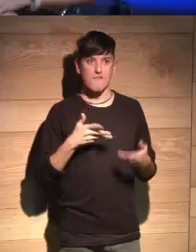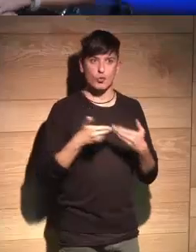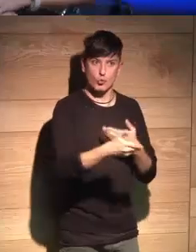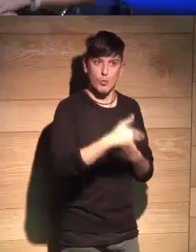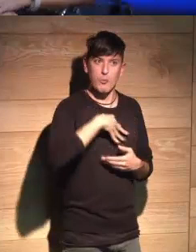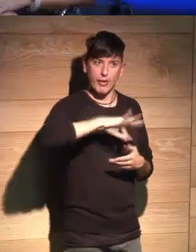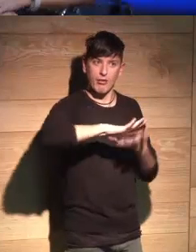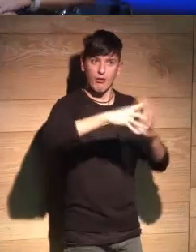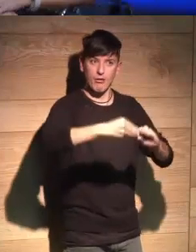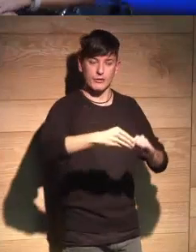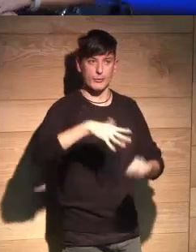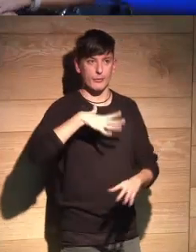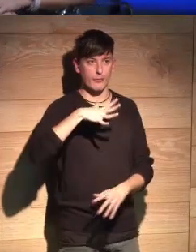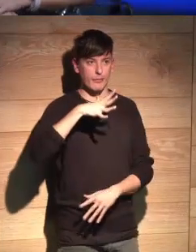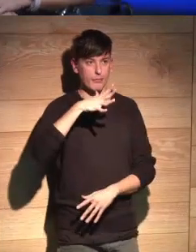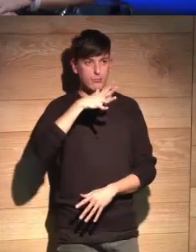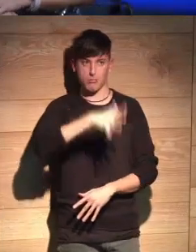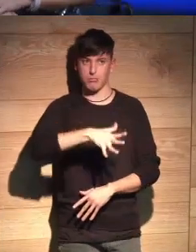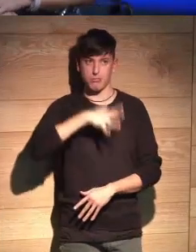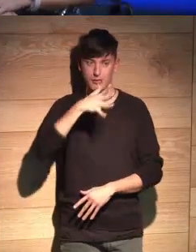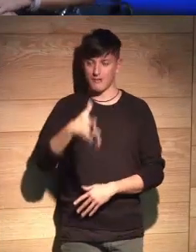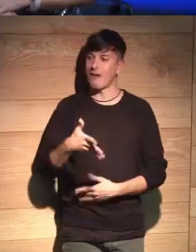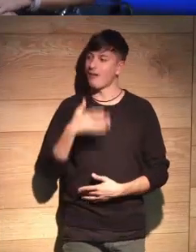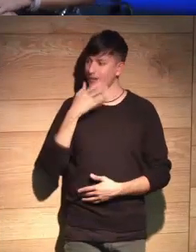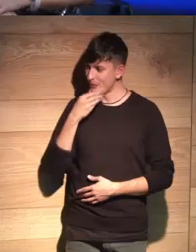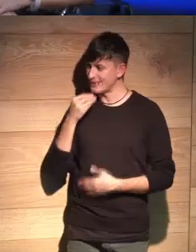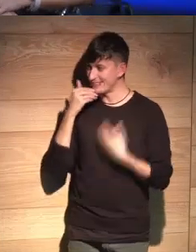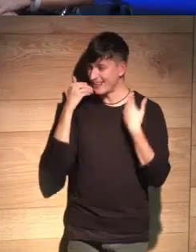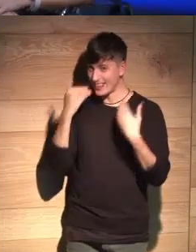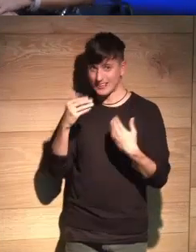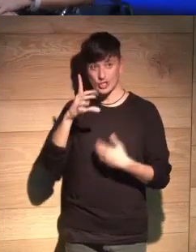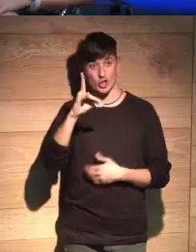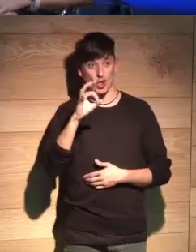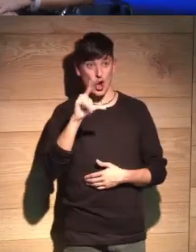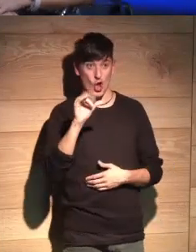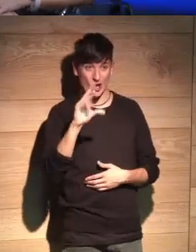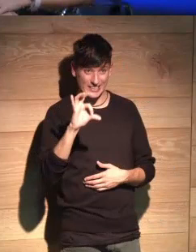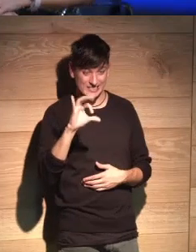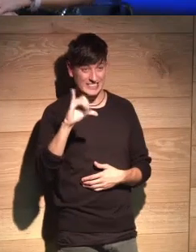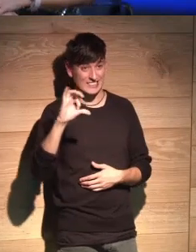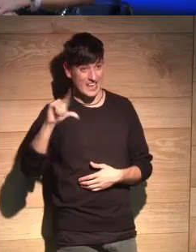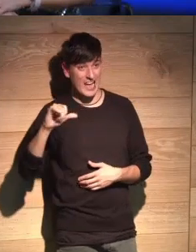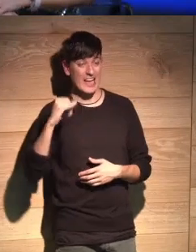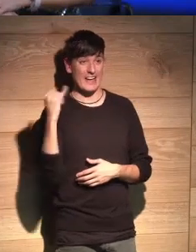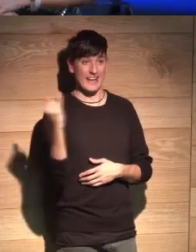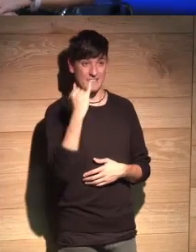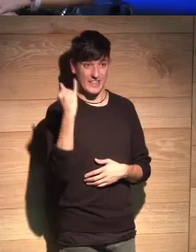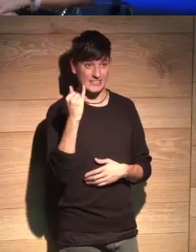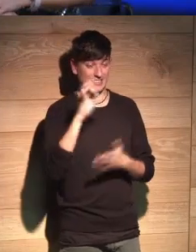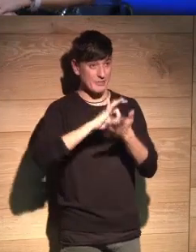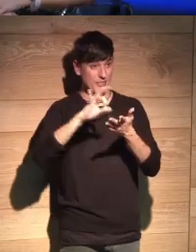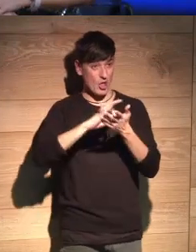years they can become possible. This is fascinating for me. Thank you, Monse. Dolores Isla is head of the Department of